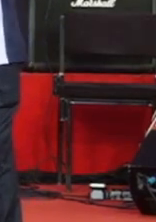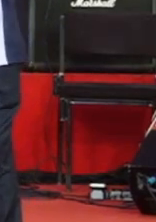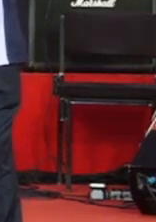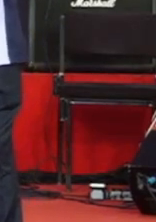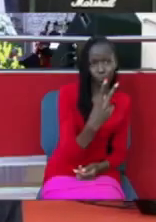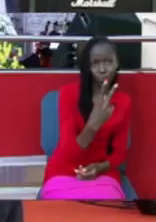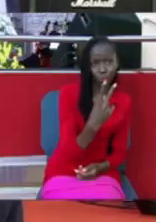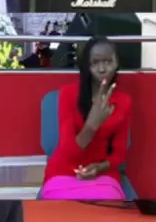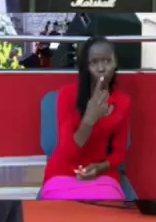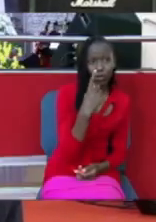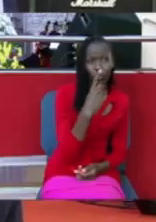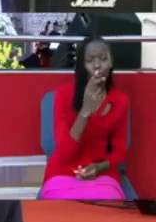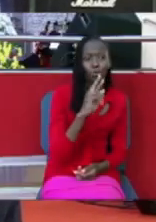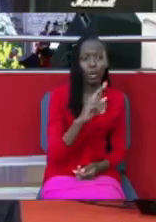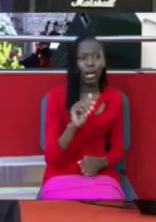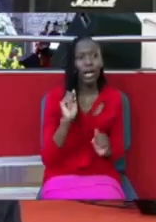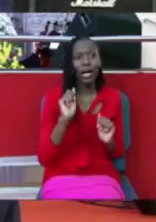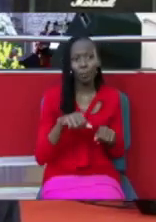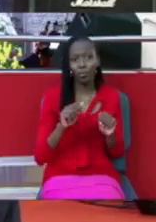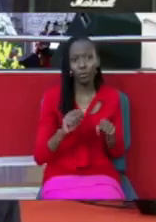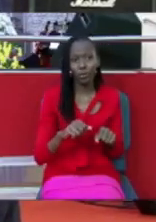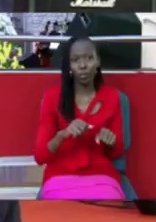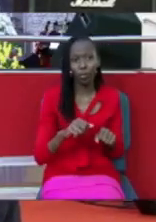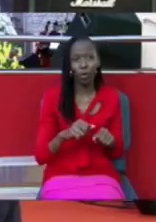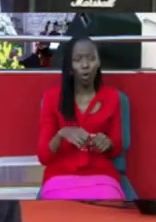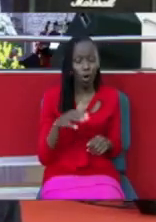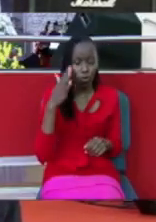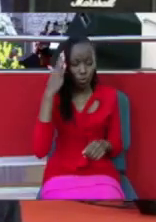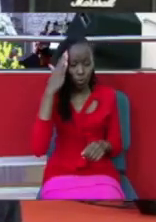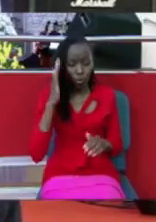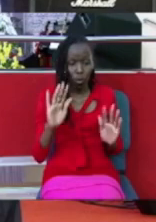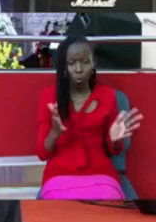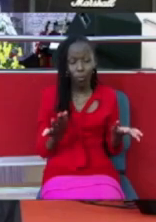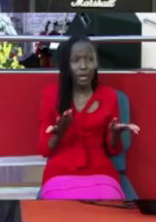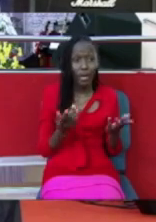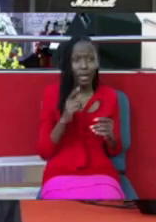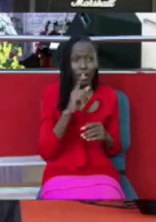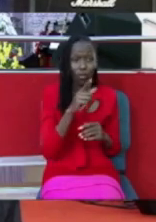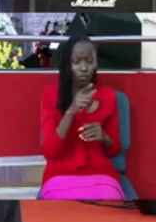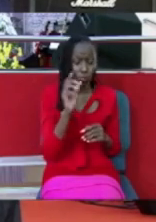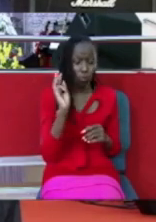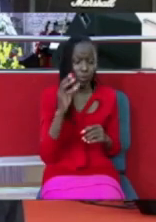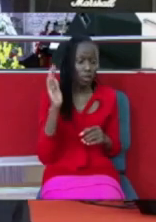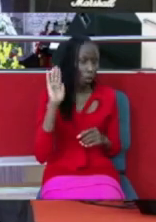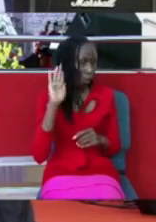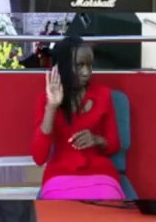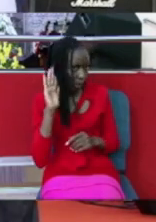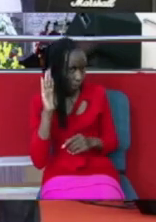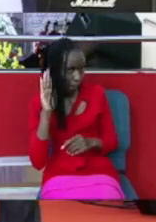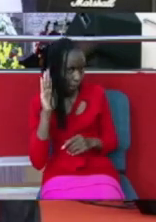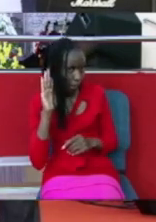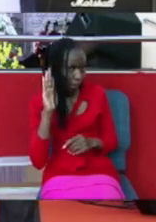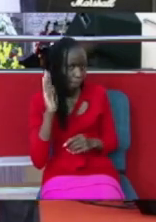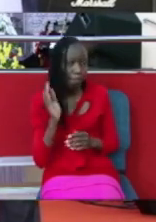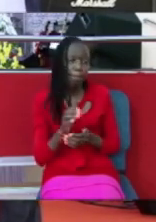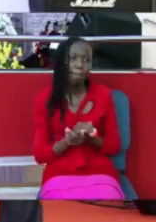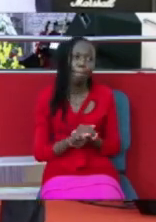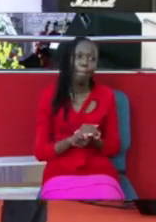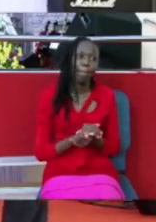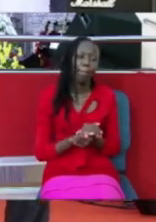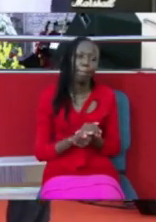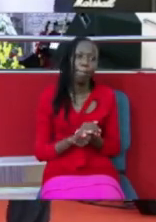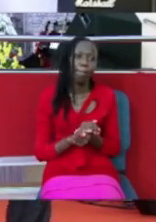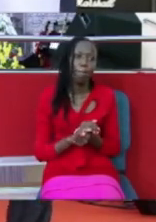faida ya you are able to clarify where your input of obedience is expected. Kwamba unaweza